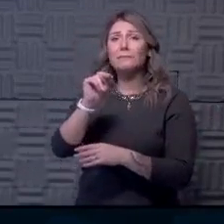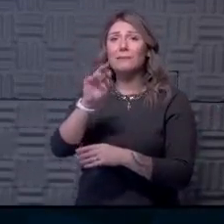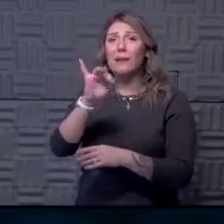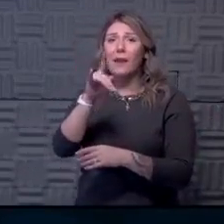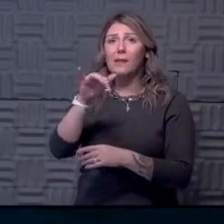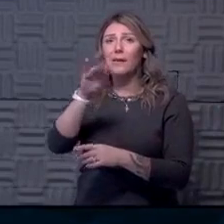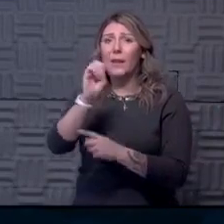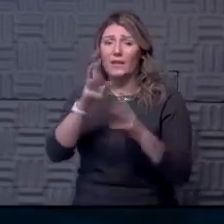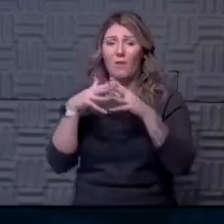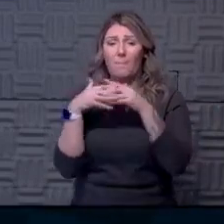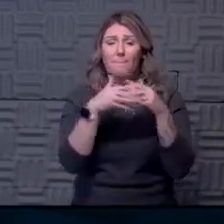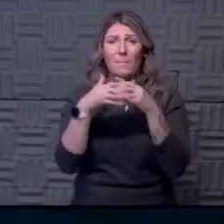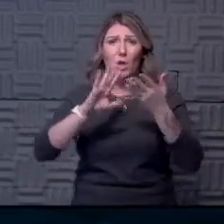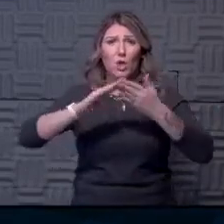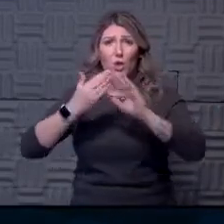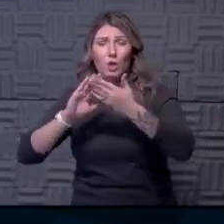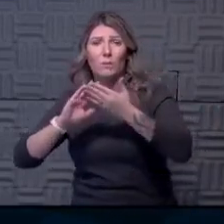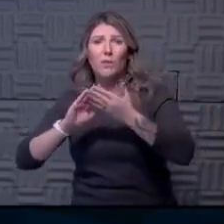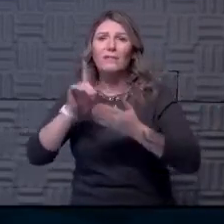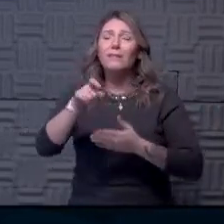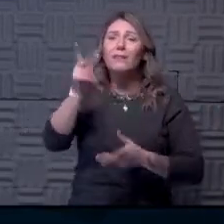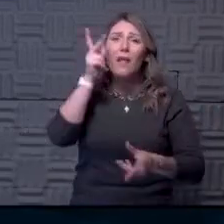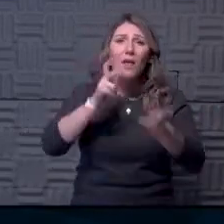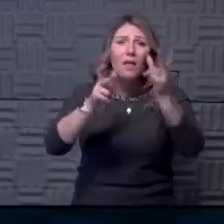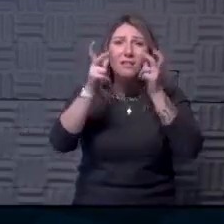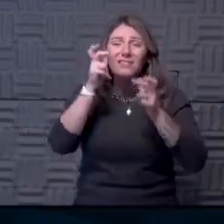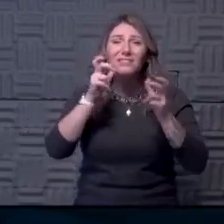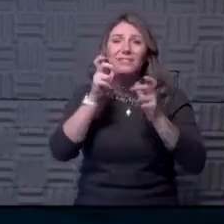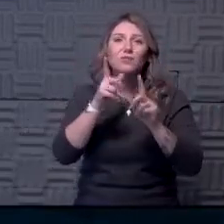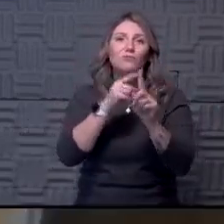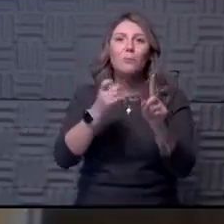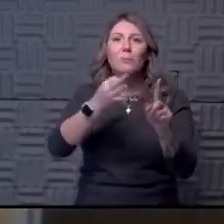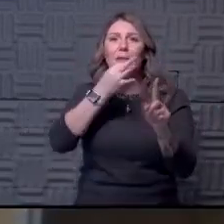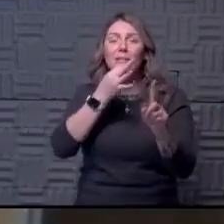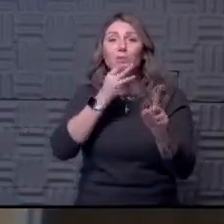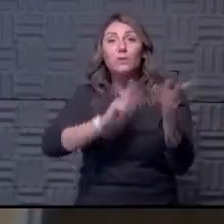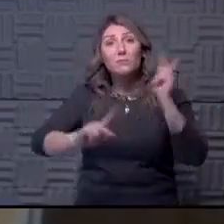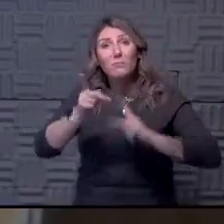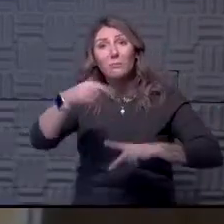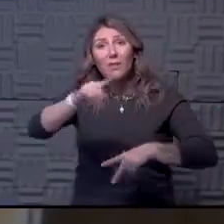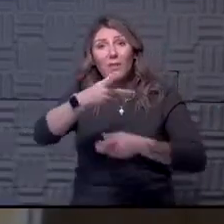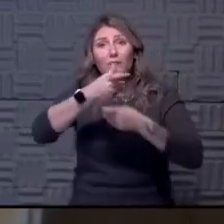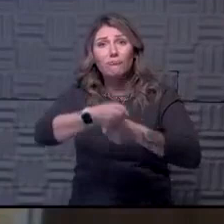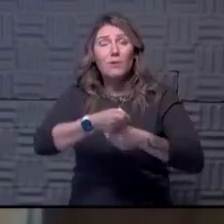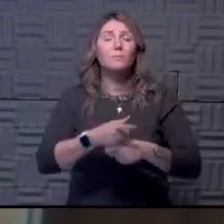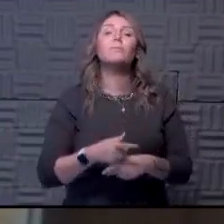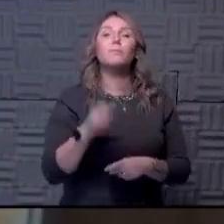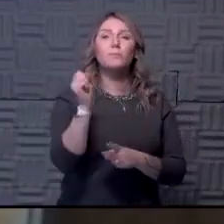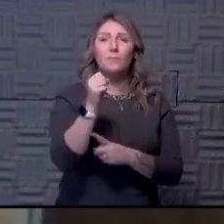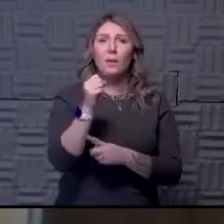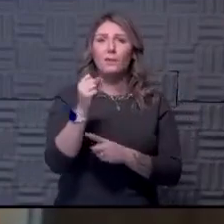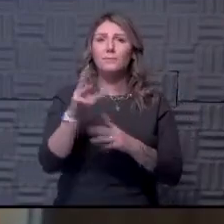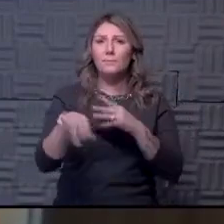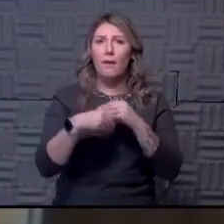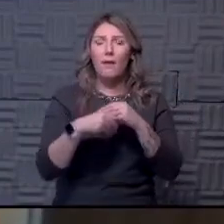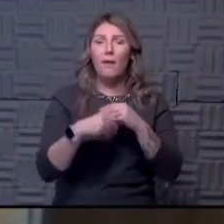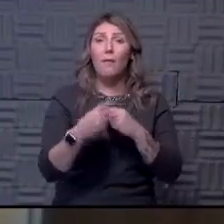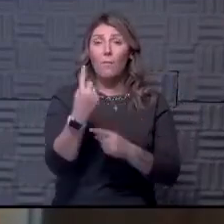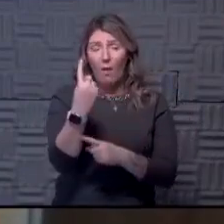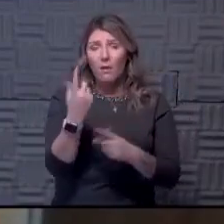again, they need to listen from experts, from people who they trust. Yeah, I would add in, so